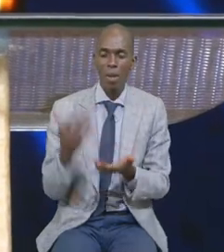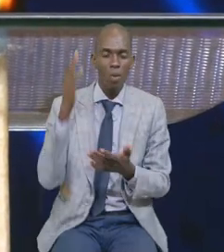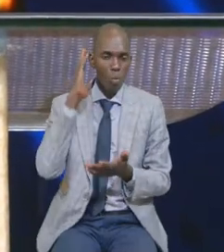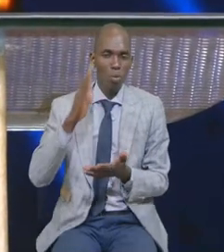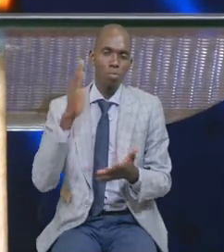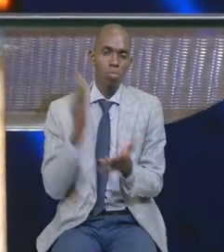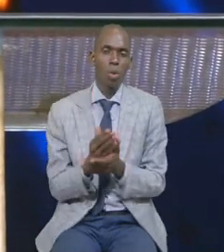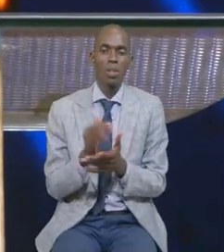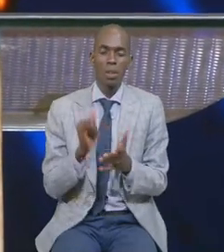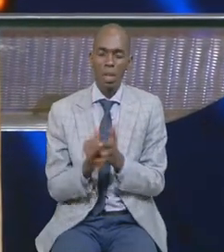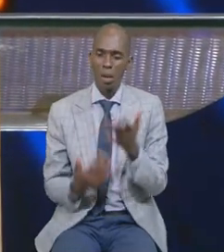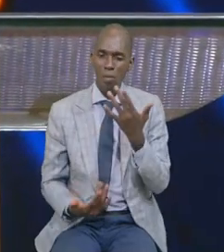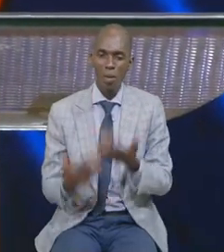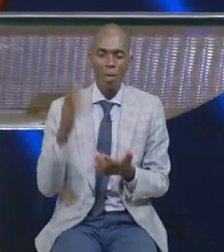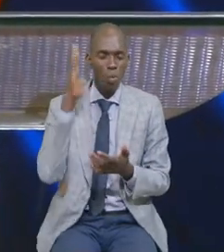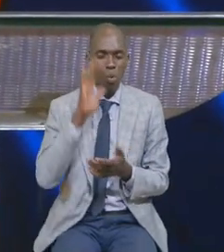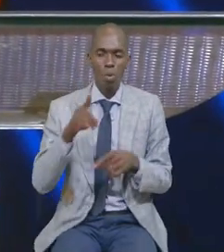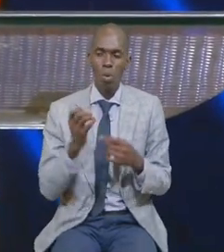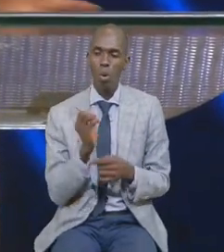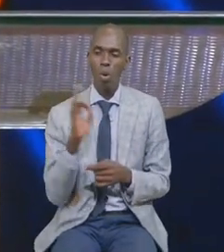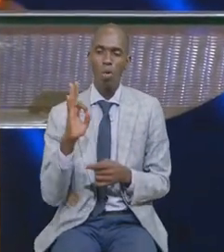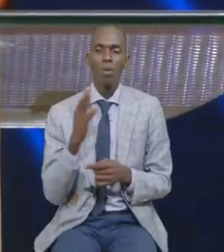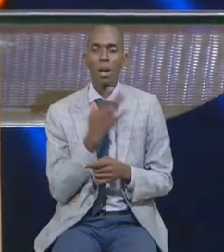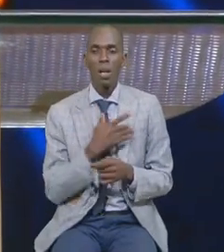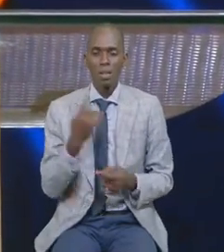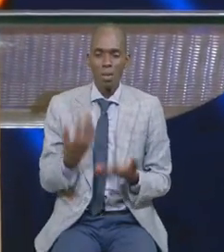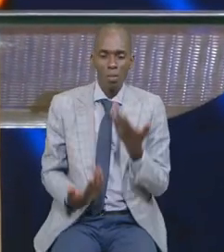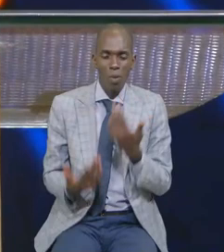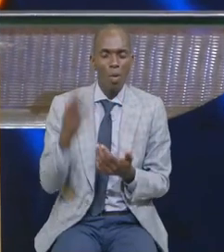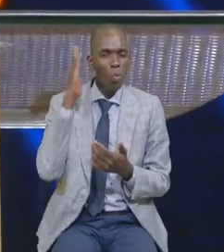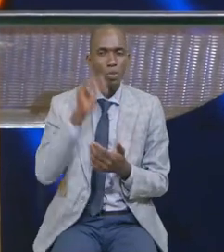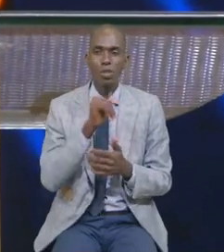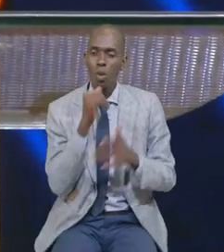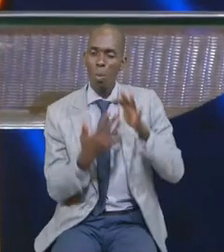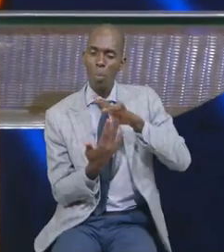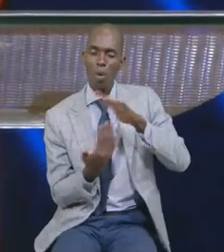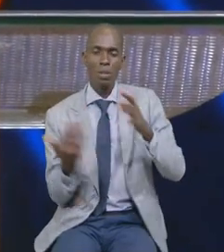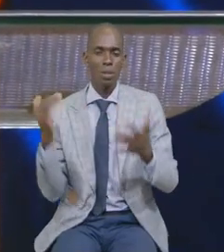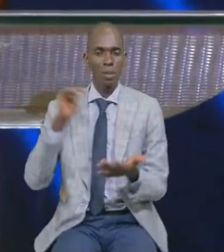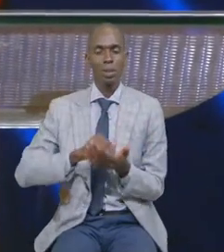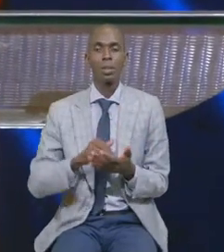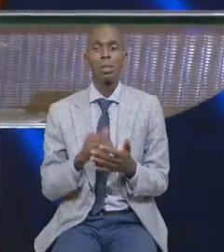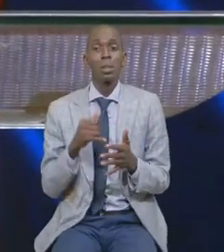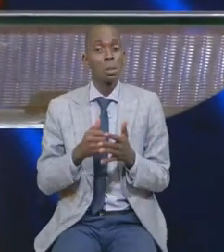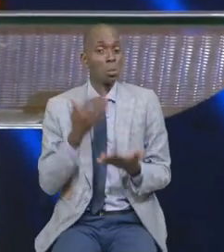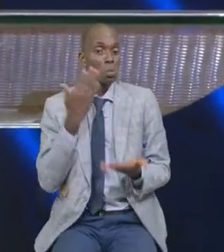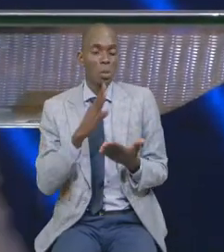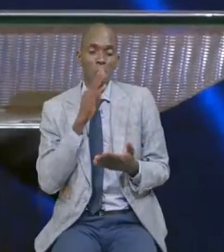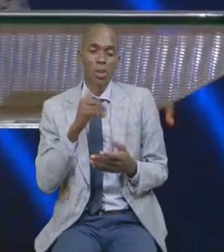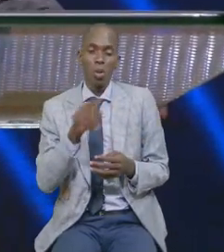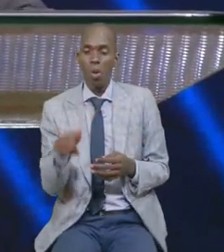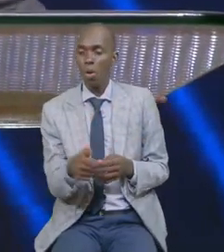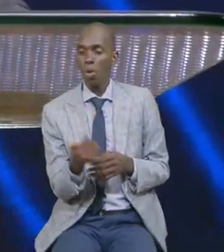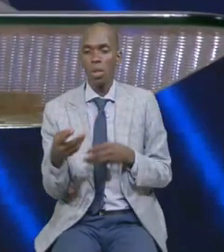quenched. That fire will go off and the fire will not burn at all. It may be the other way. God